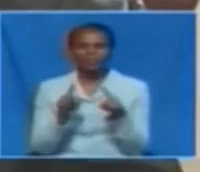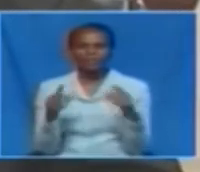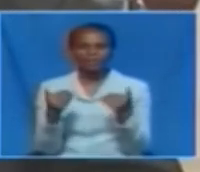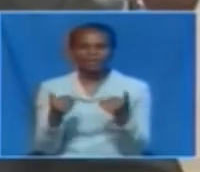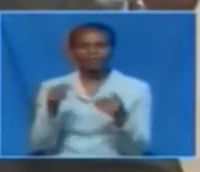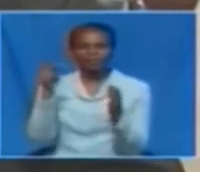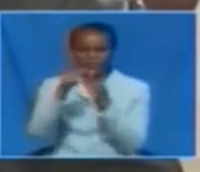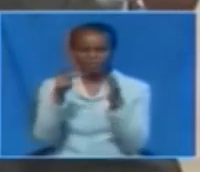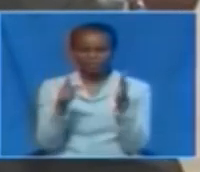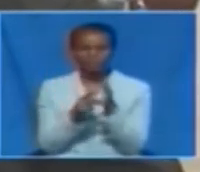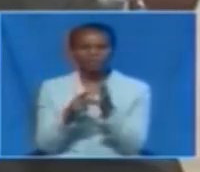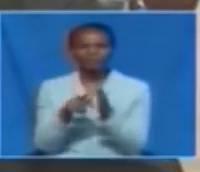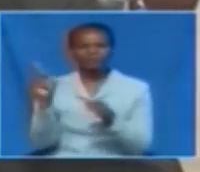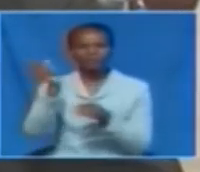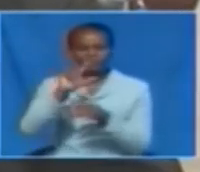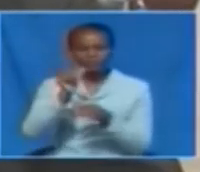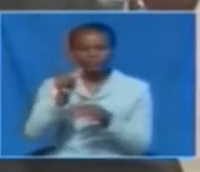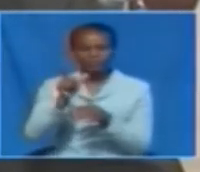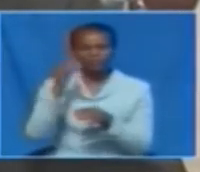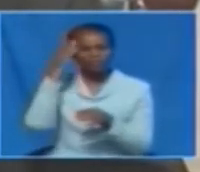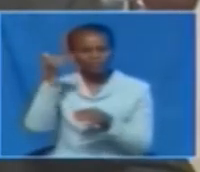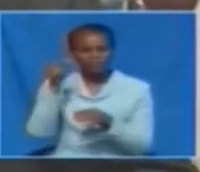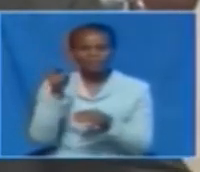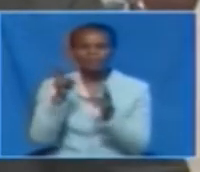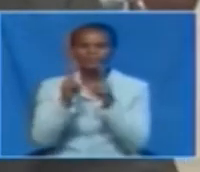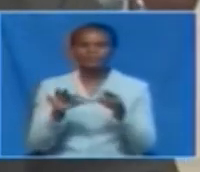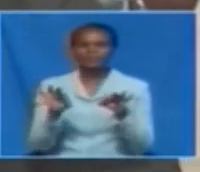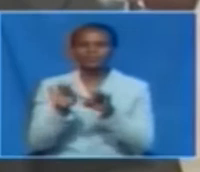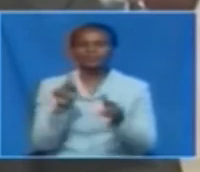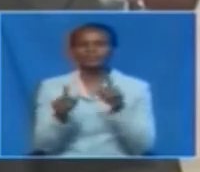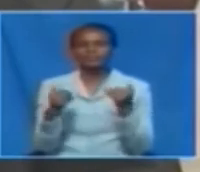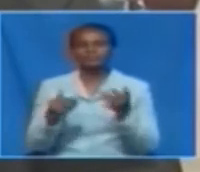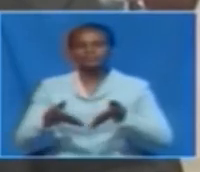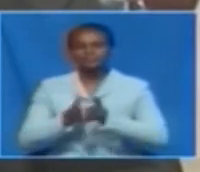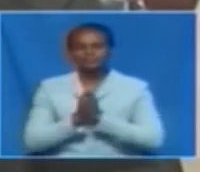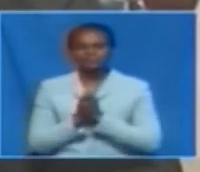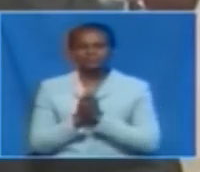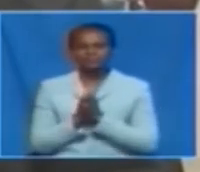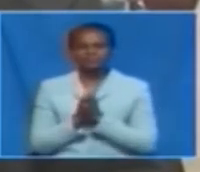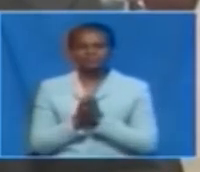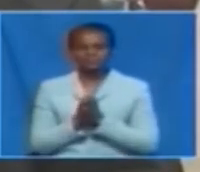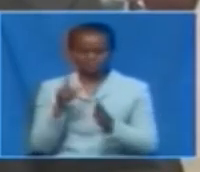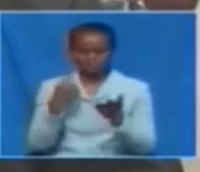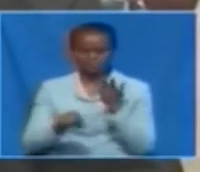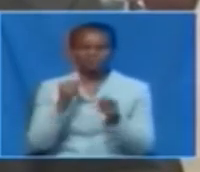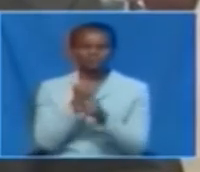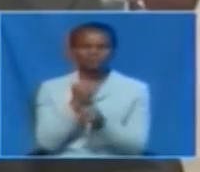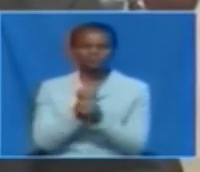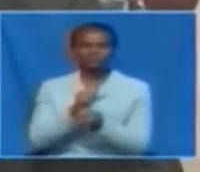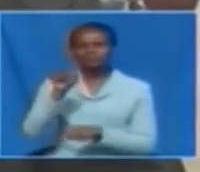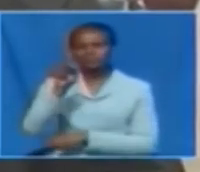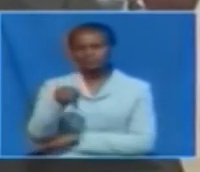on principle, for MMD, as a matter of fact. People are asking that what is the relationship between